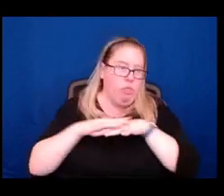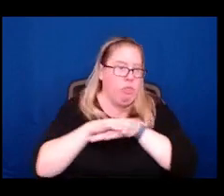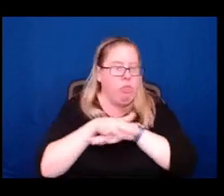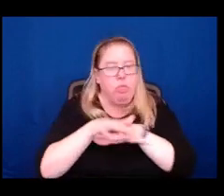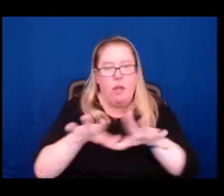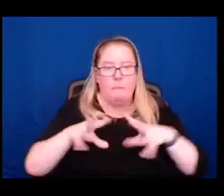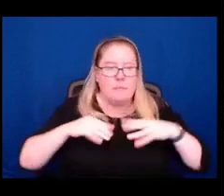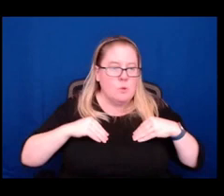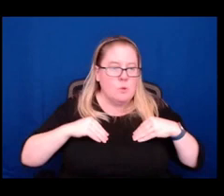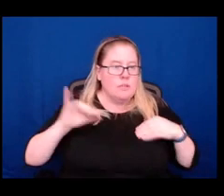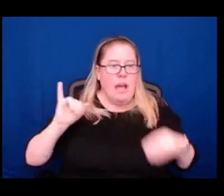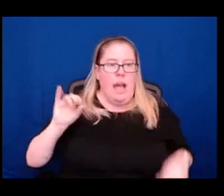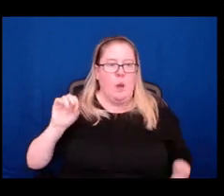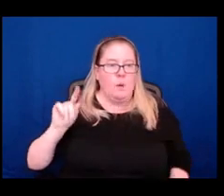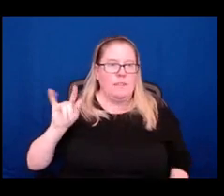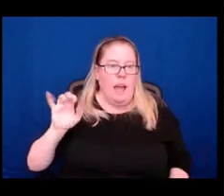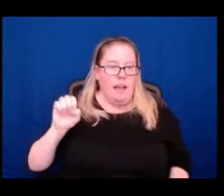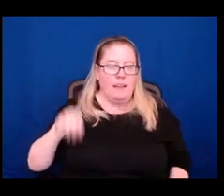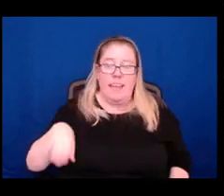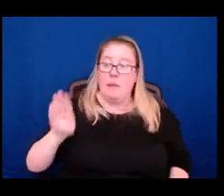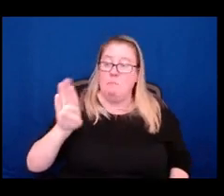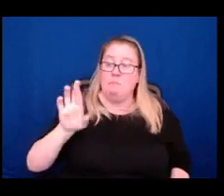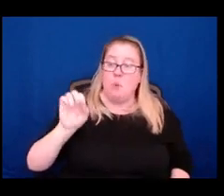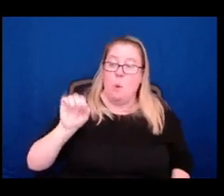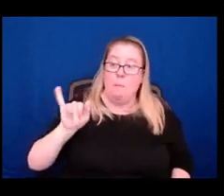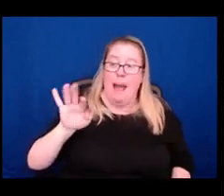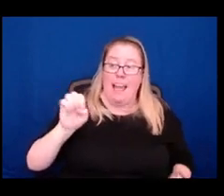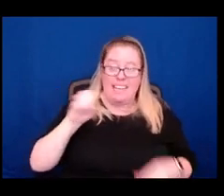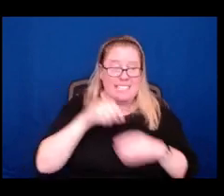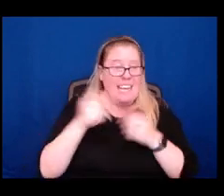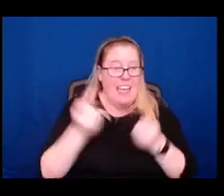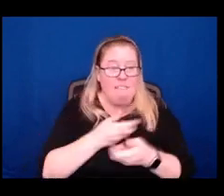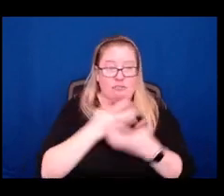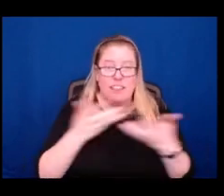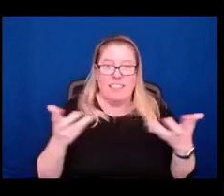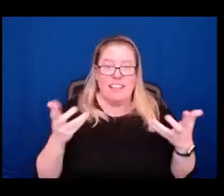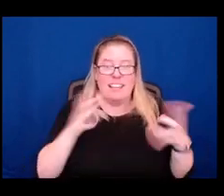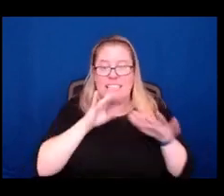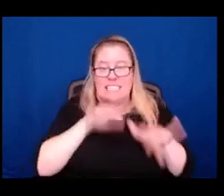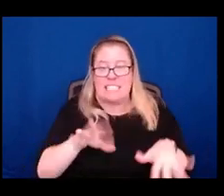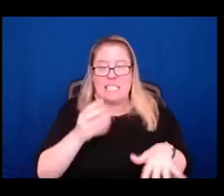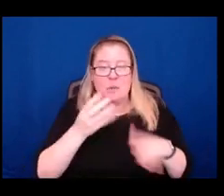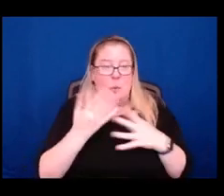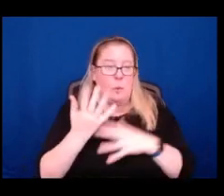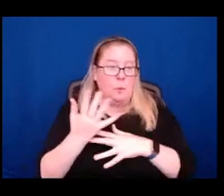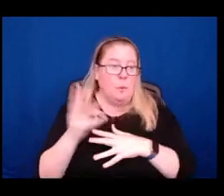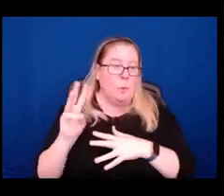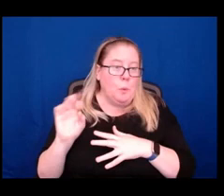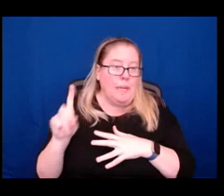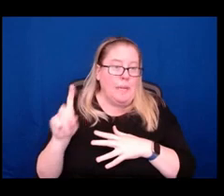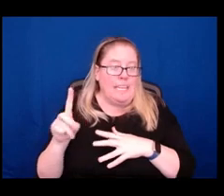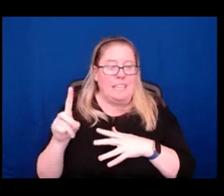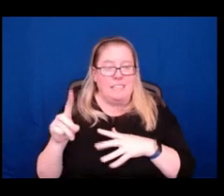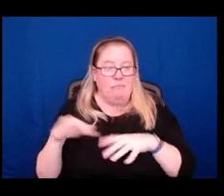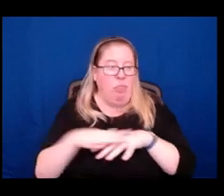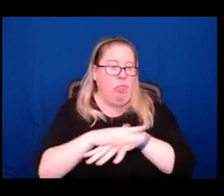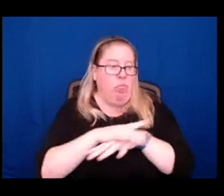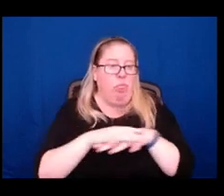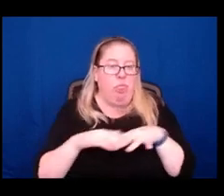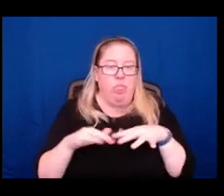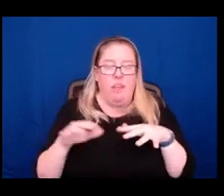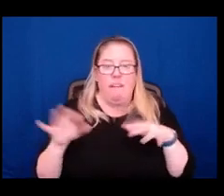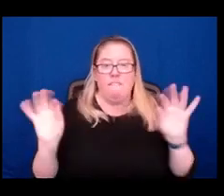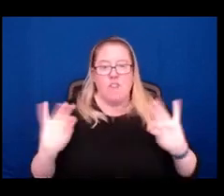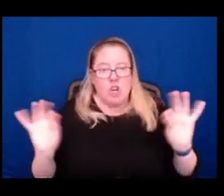body. And bromide is in everything. And it's, our seaweed is contaminated with it. It's in carpet,